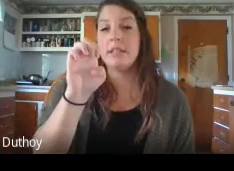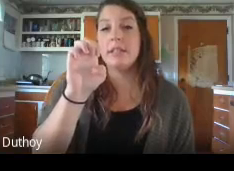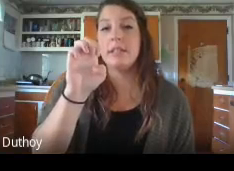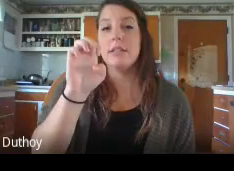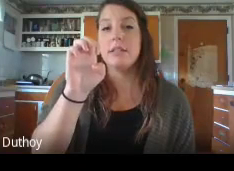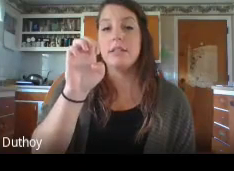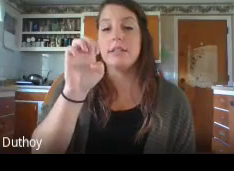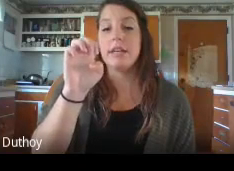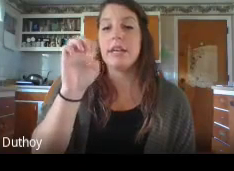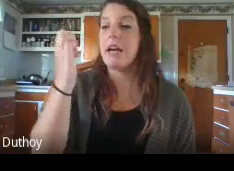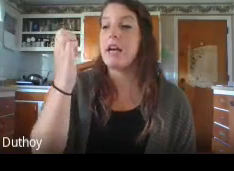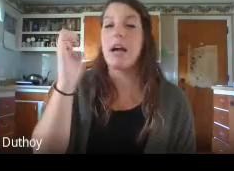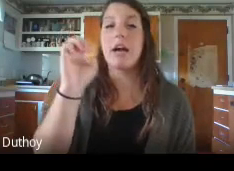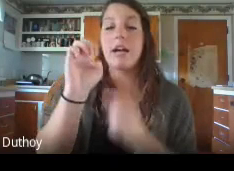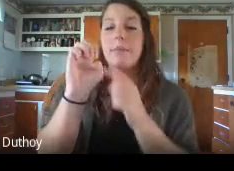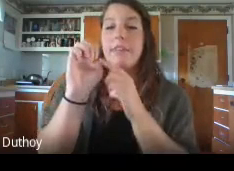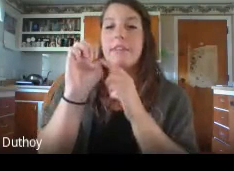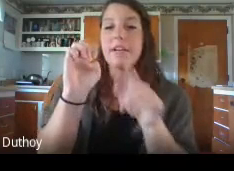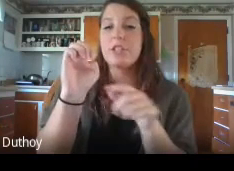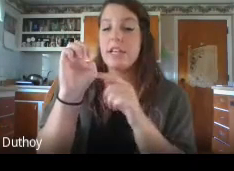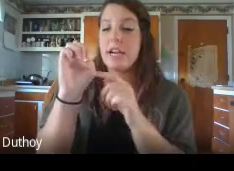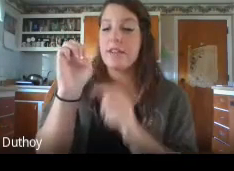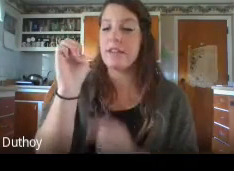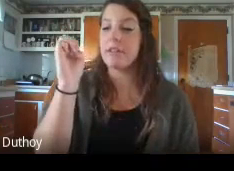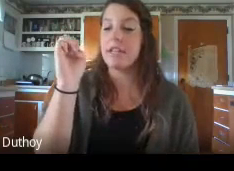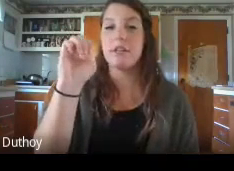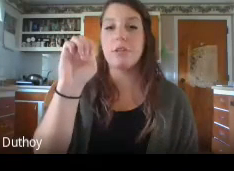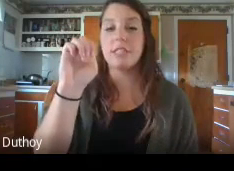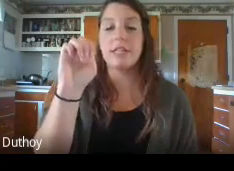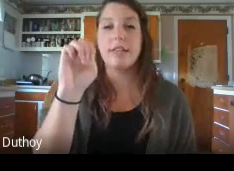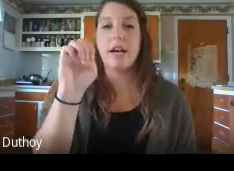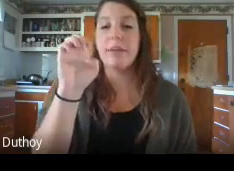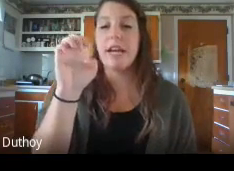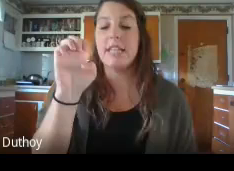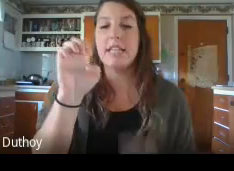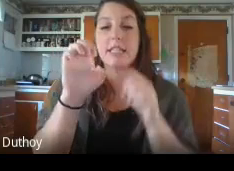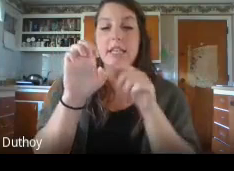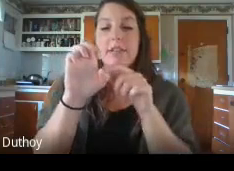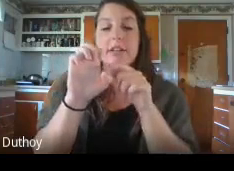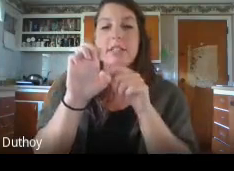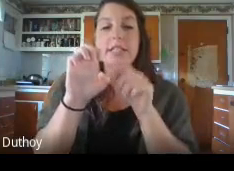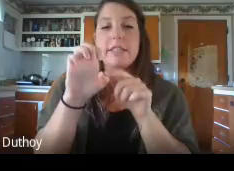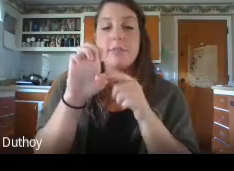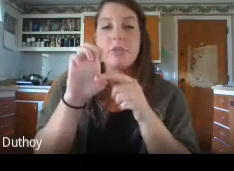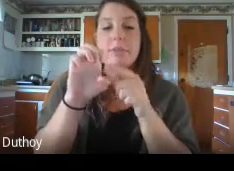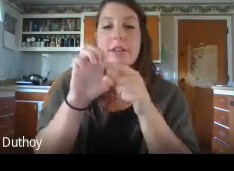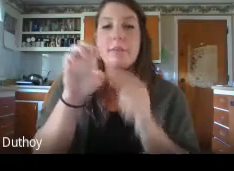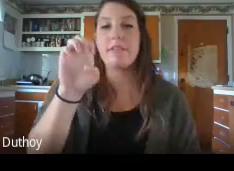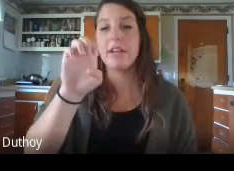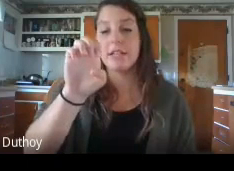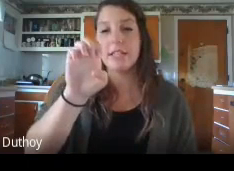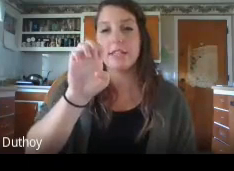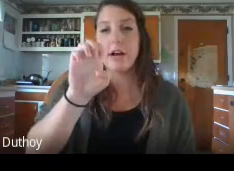E, okay, and the picture here, they're really close to their thumb. I tend to leave a little distance in between